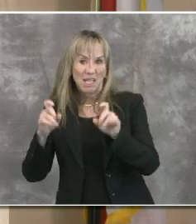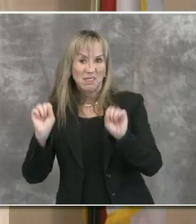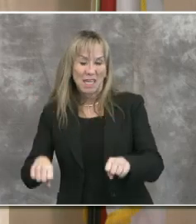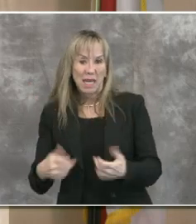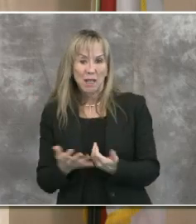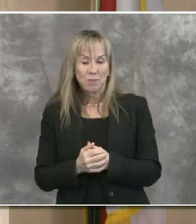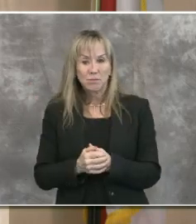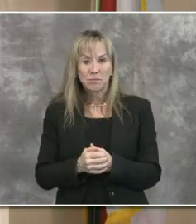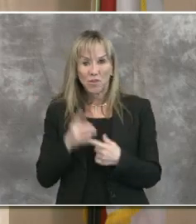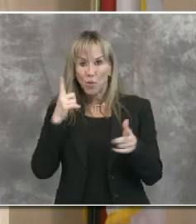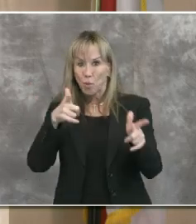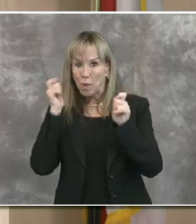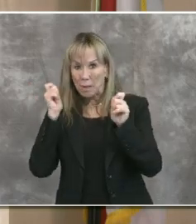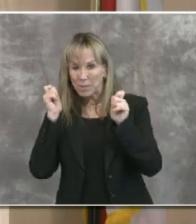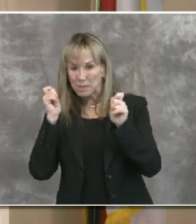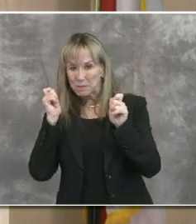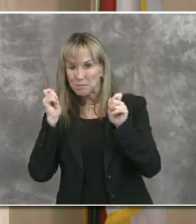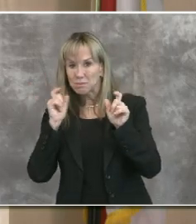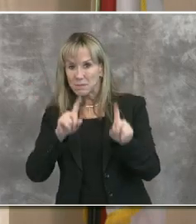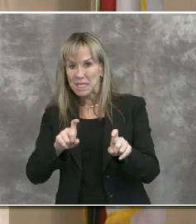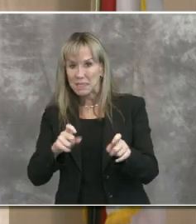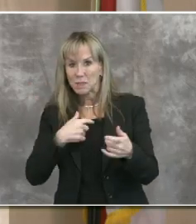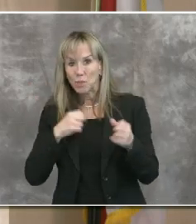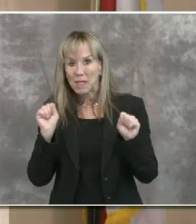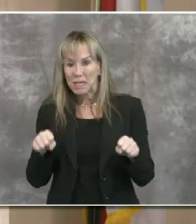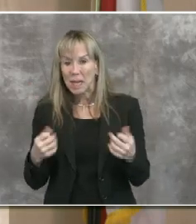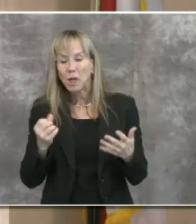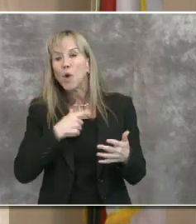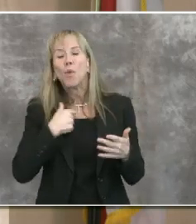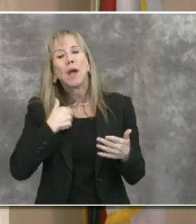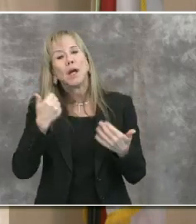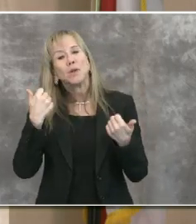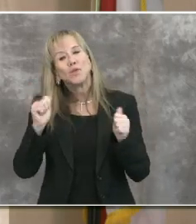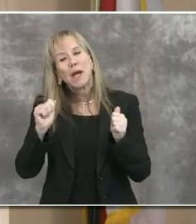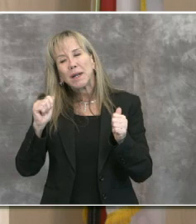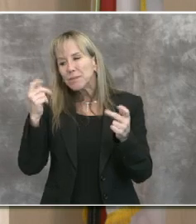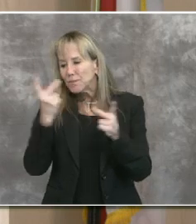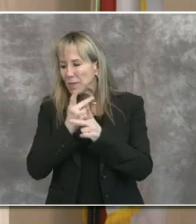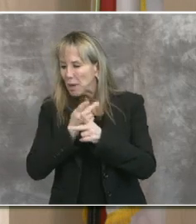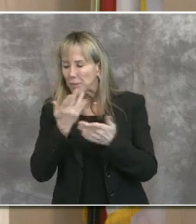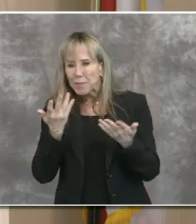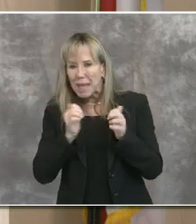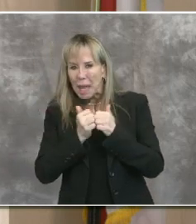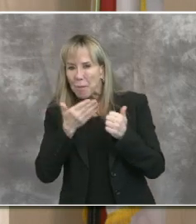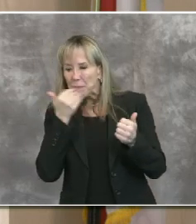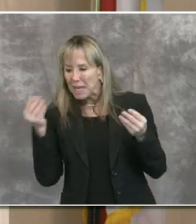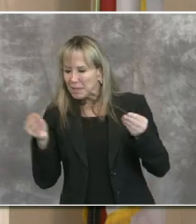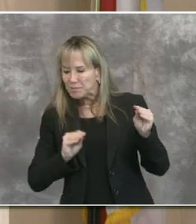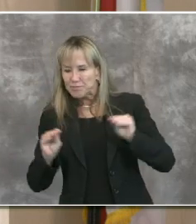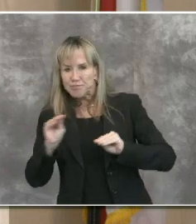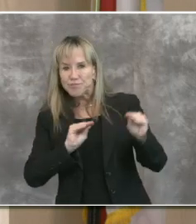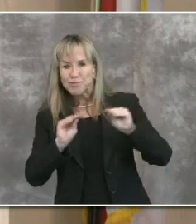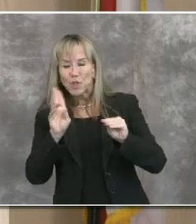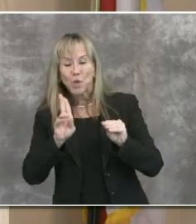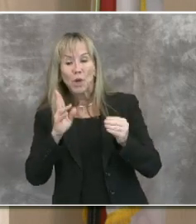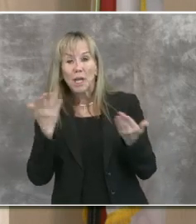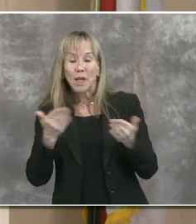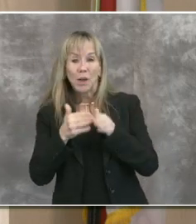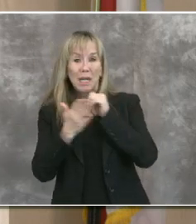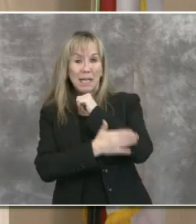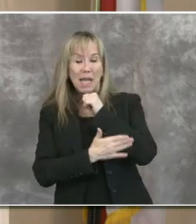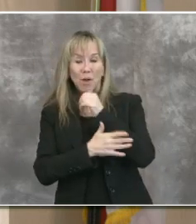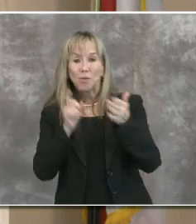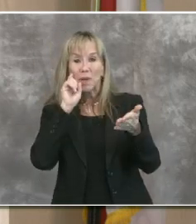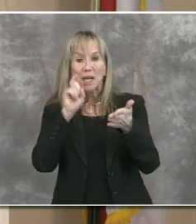So we are trying best to determine how to use those capabilities. In the county, we've identified